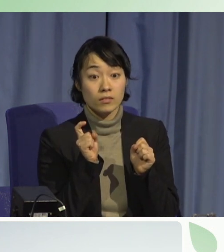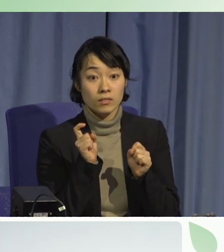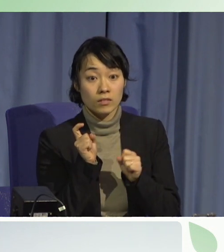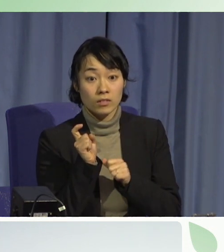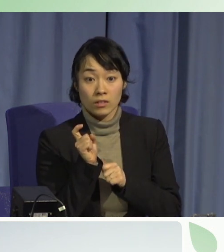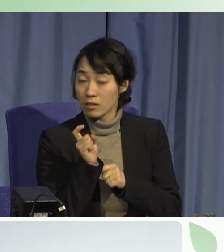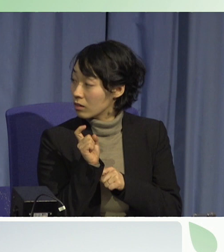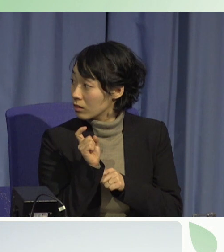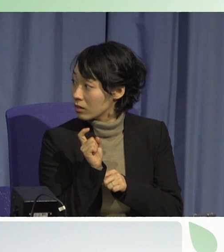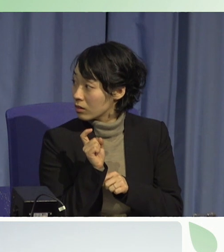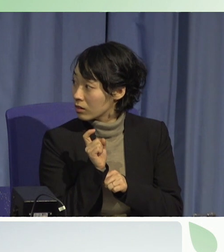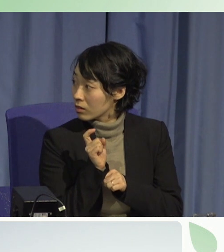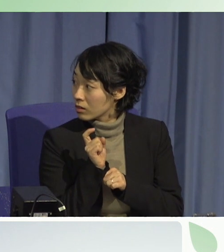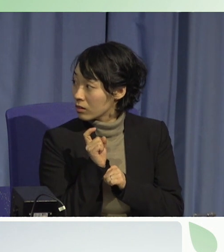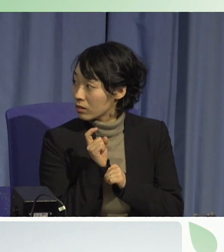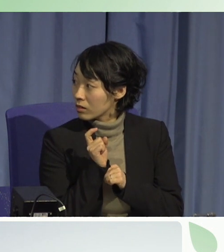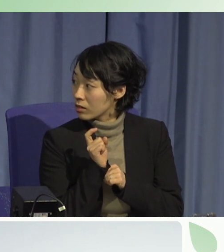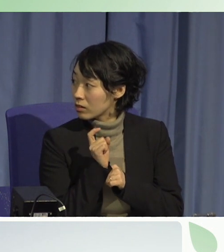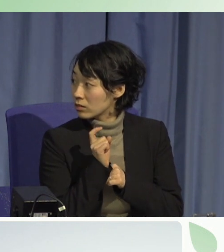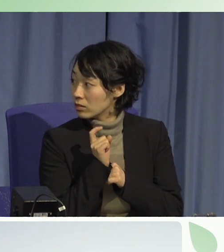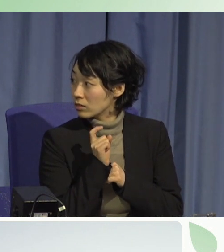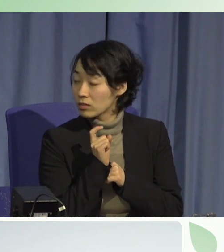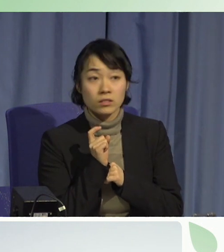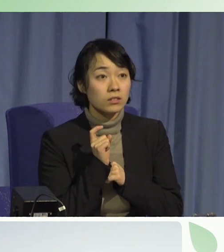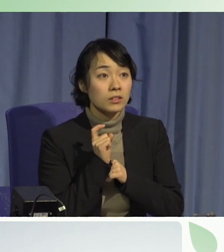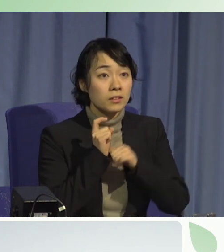You have a technical problem? We have the videotape.